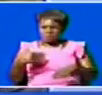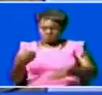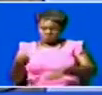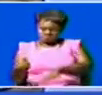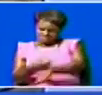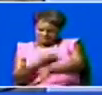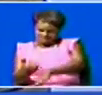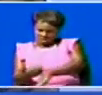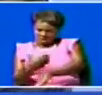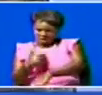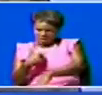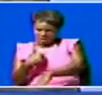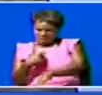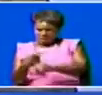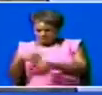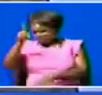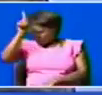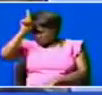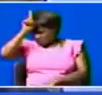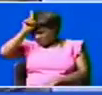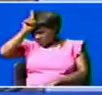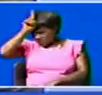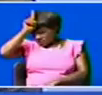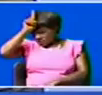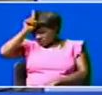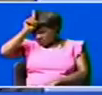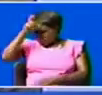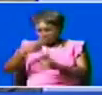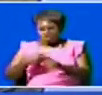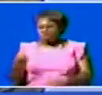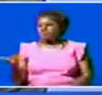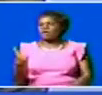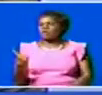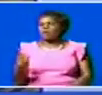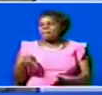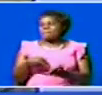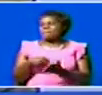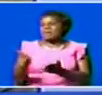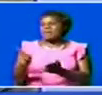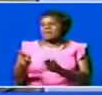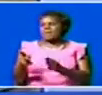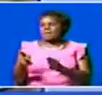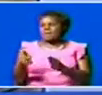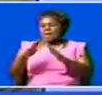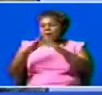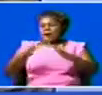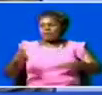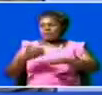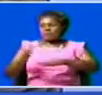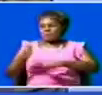there, you know, are people from rural areas, you know. They're not necessarily from Nairobi, and they are forced to pay rent on top of, you know,